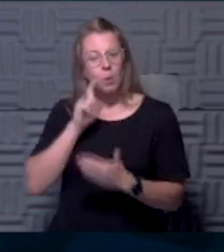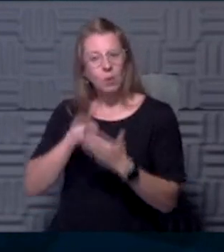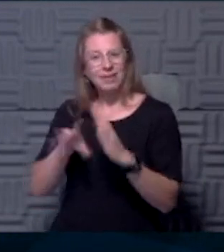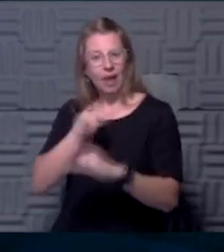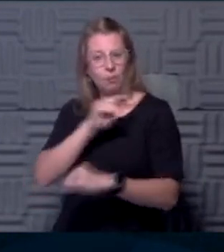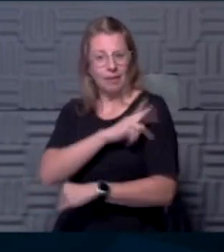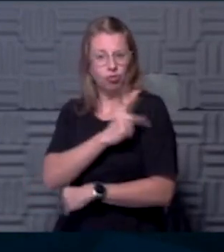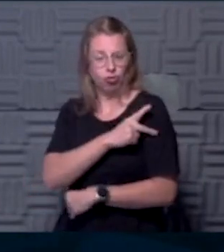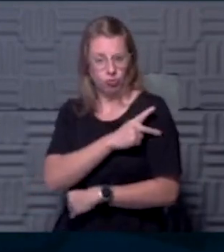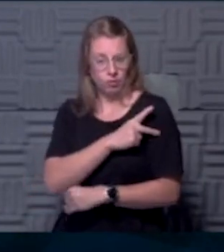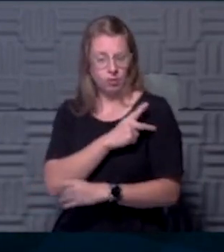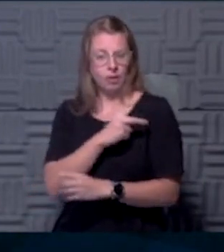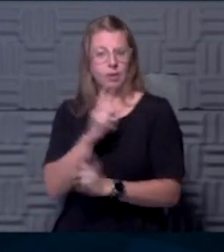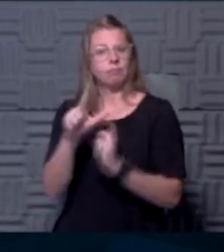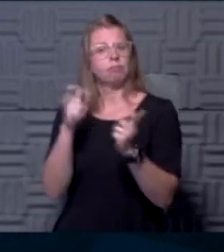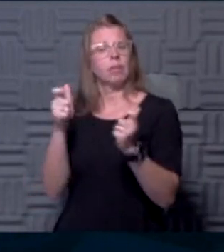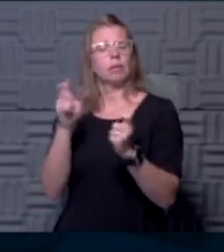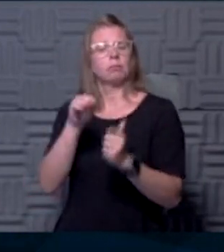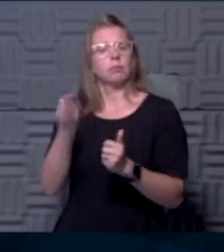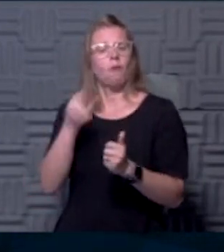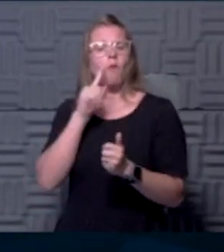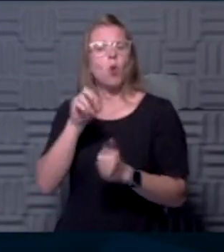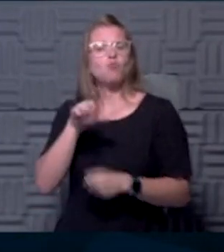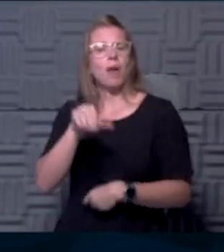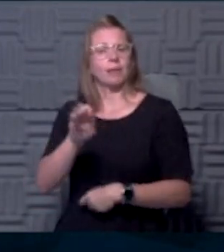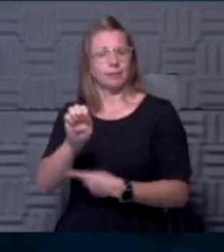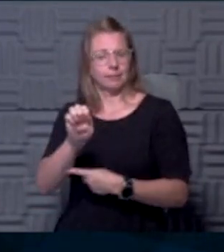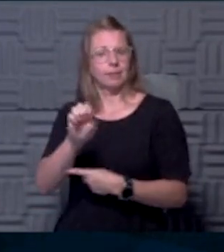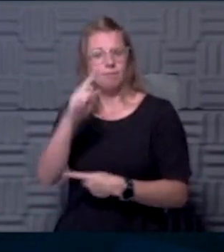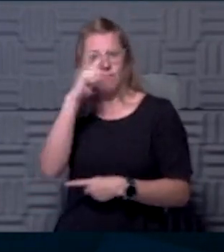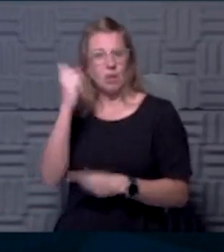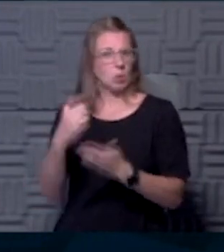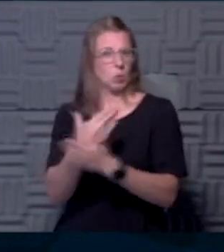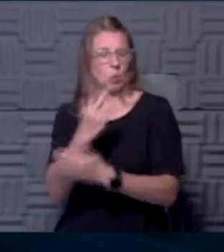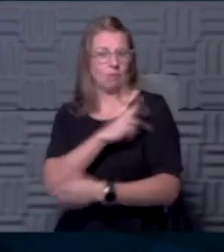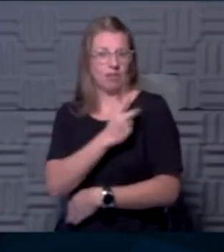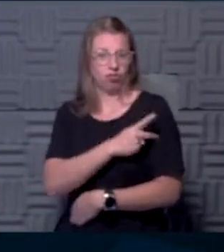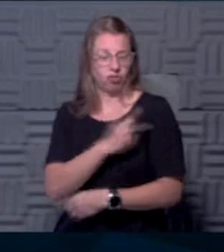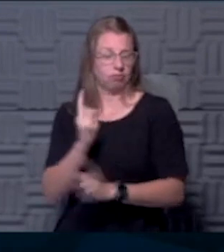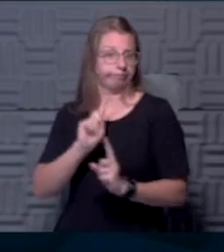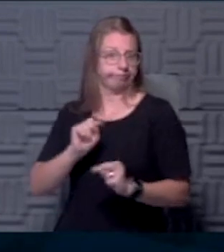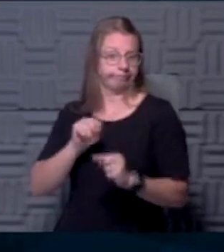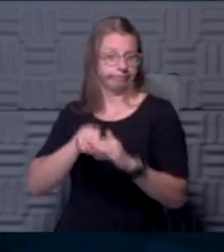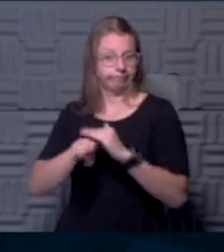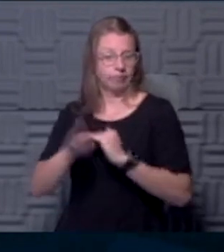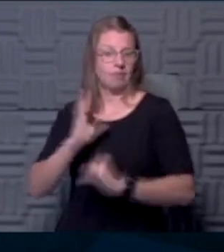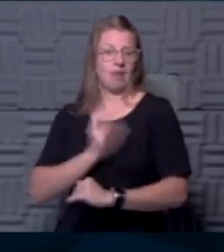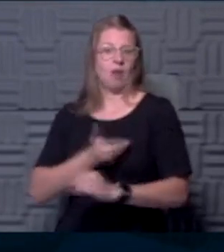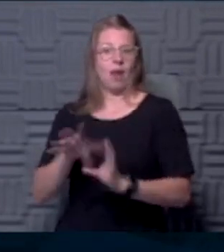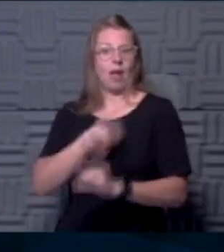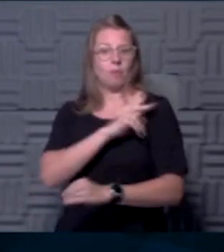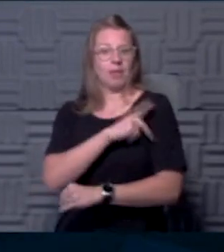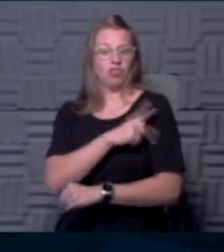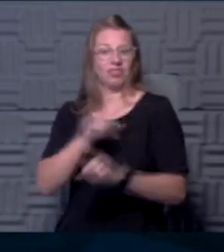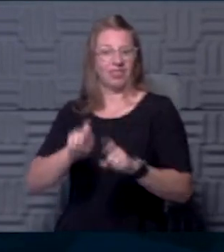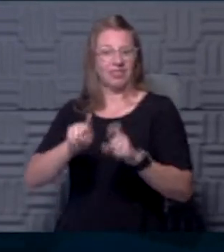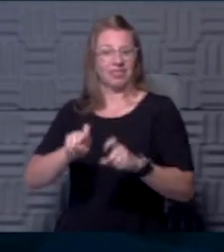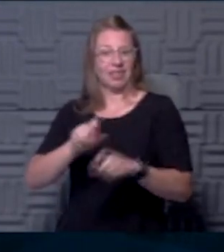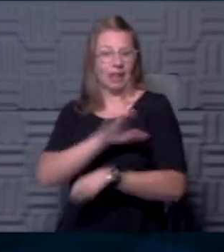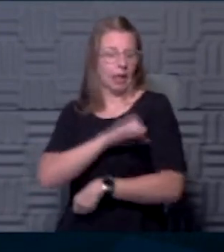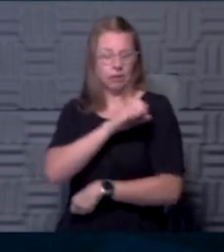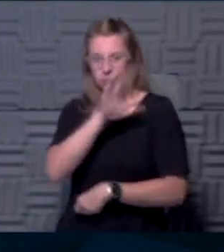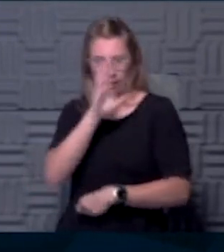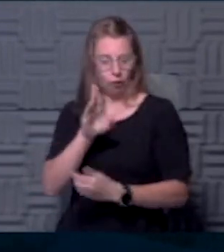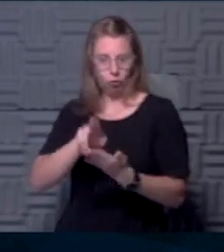outpatients, there's a large percentage of blanks for race. That's because new patients who come through our outpatient testing clinic who've never been